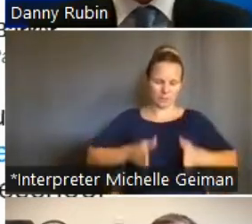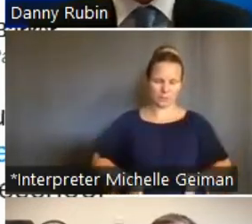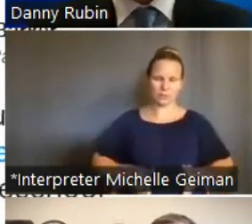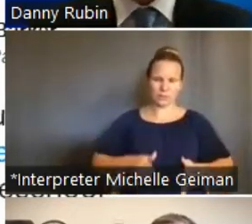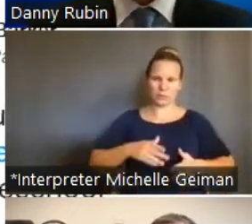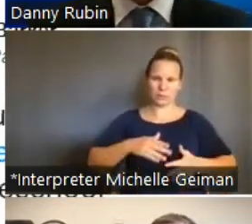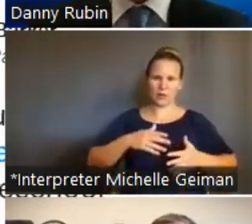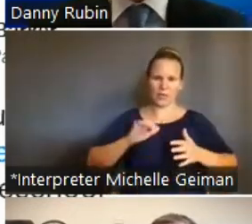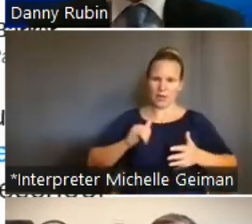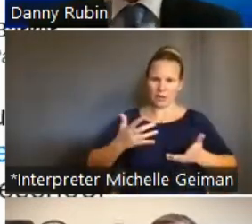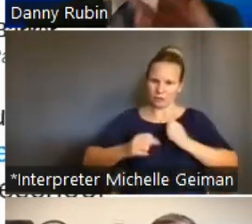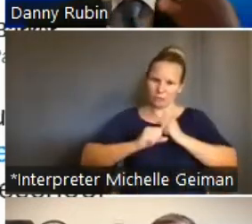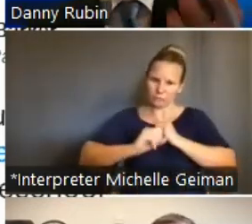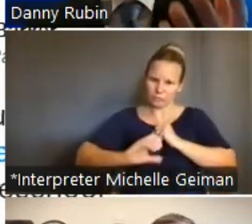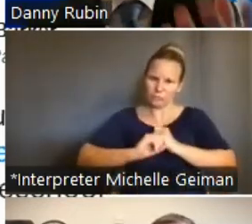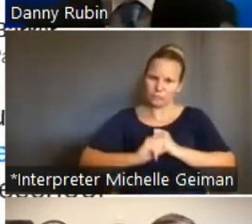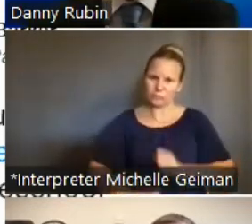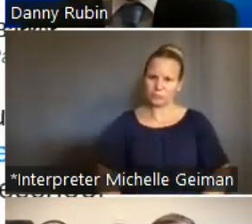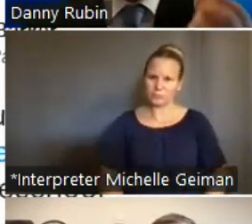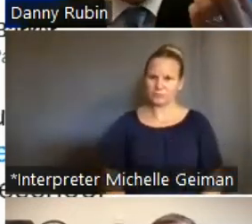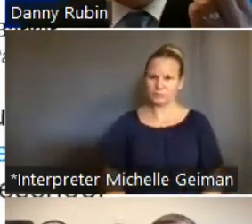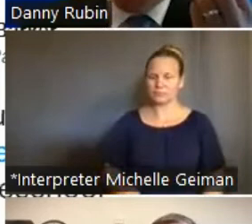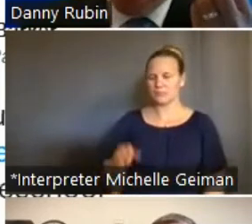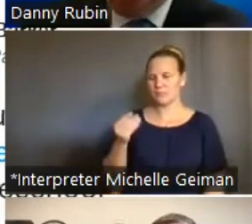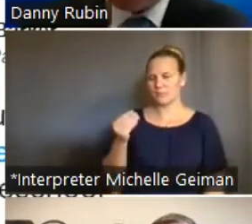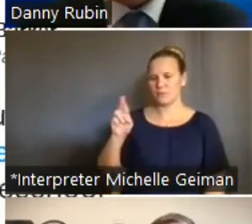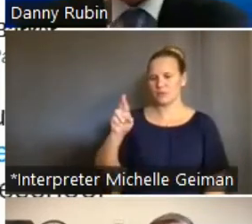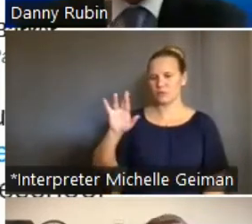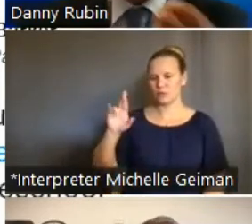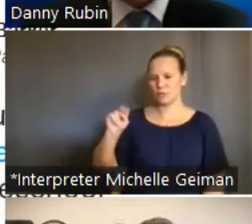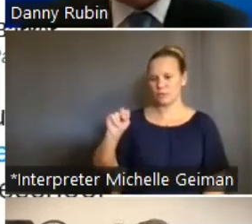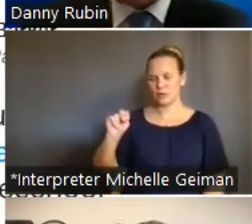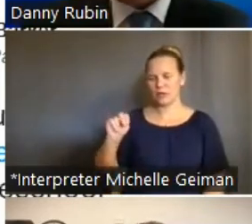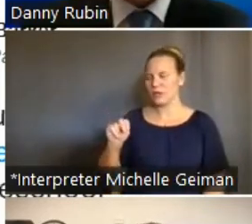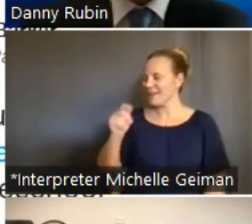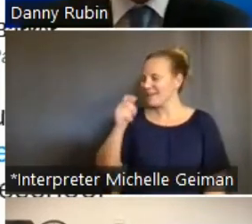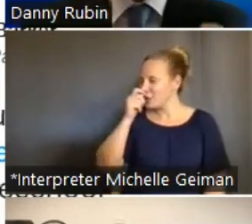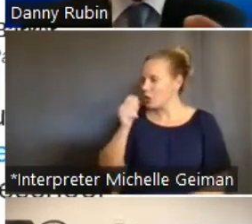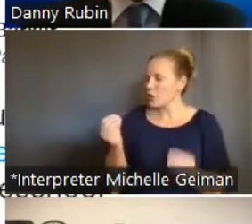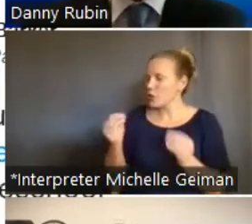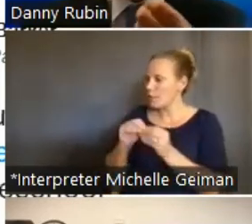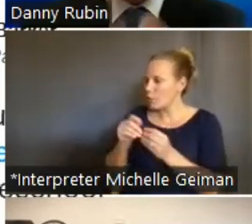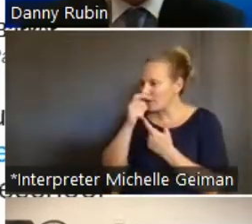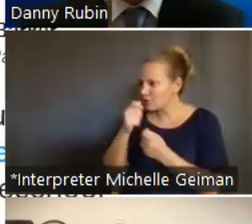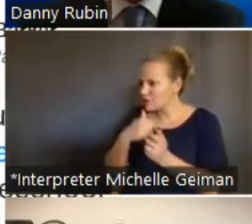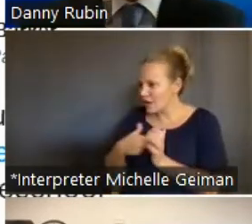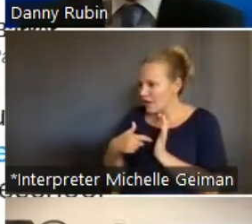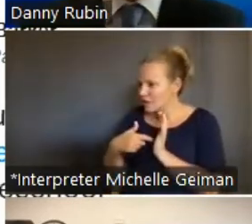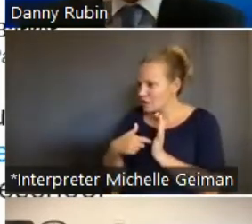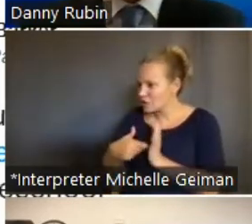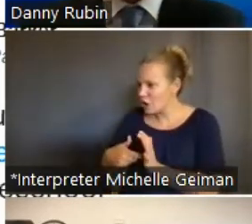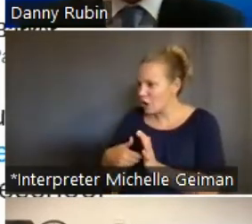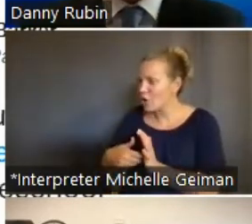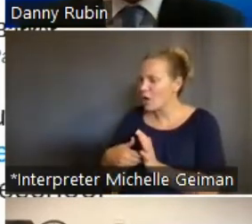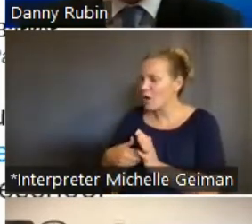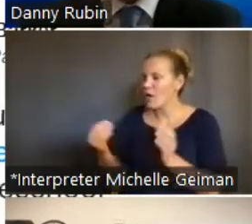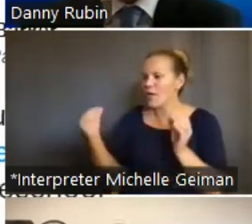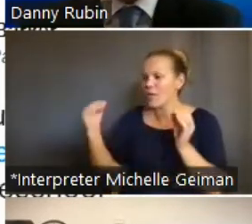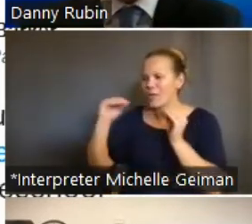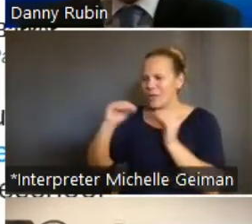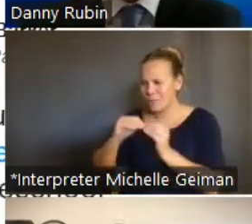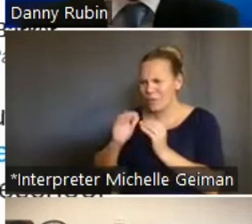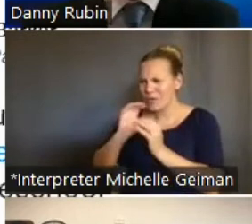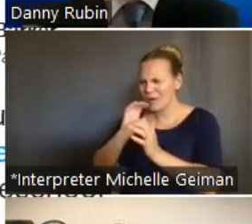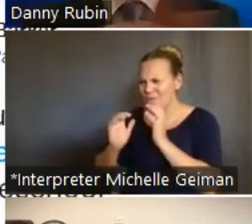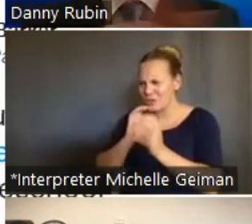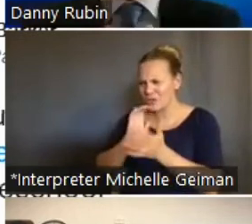things. And again, the more that I show interest in what he's saying, what he's sharing, the more interesting the conversation becomes. I can't